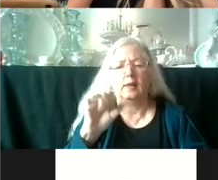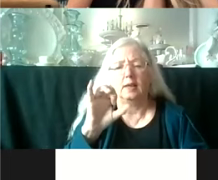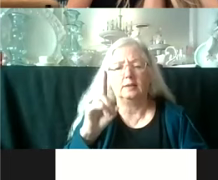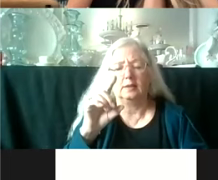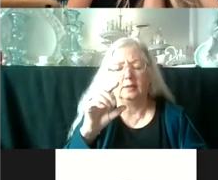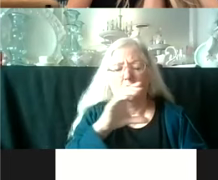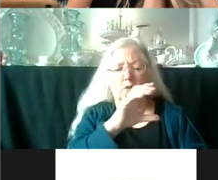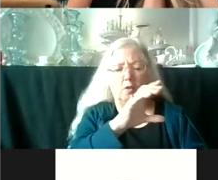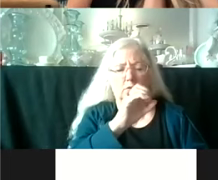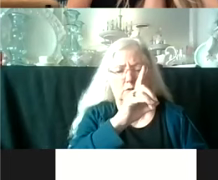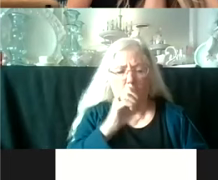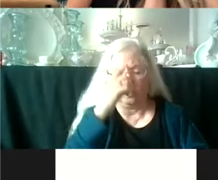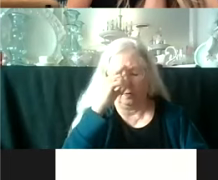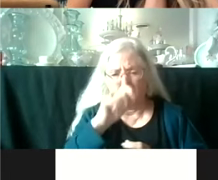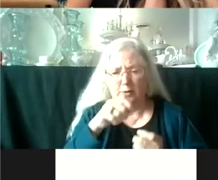How can we make this work?